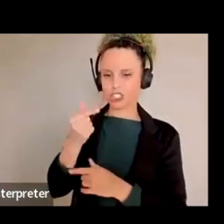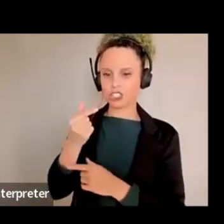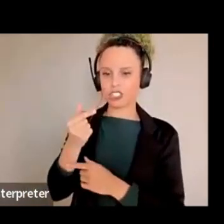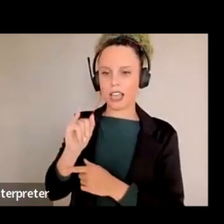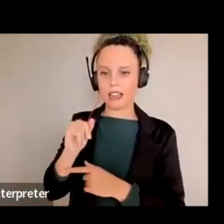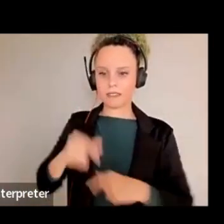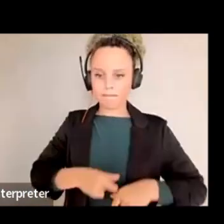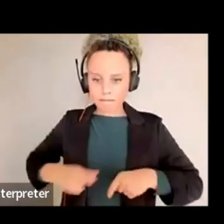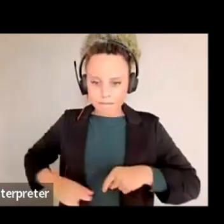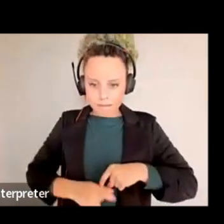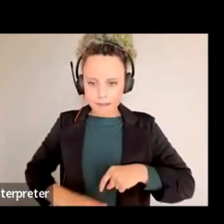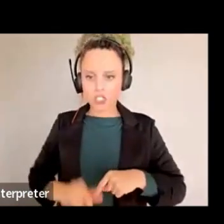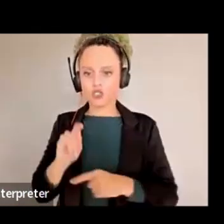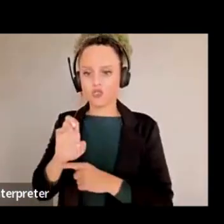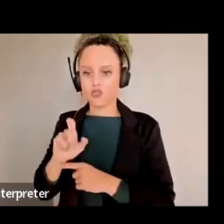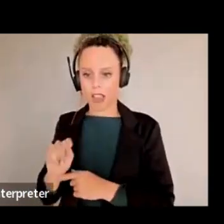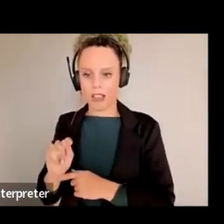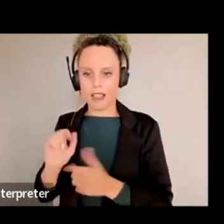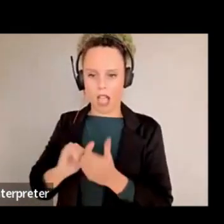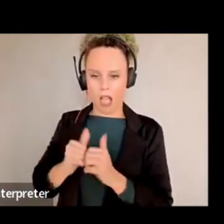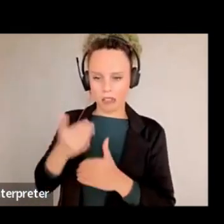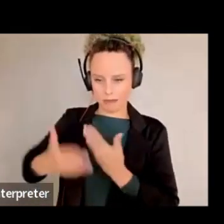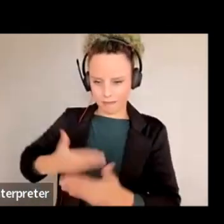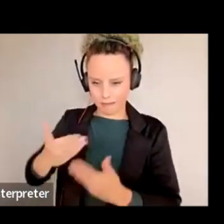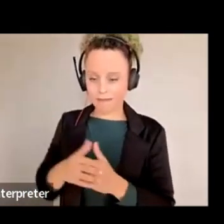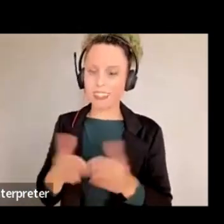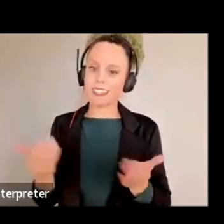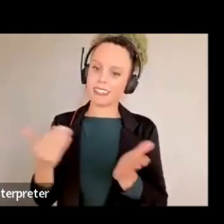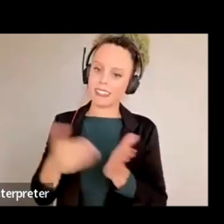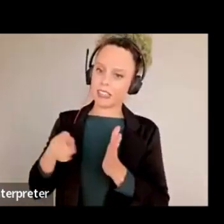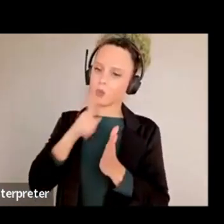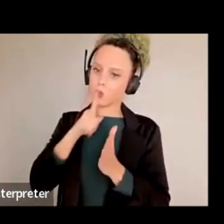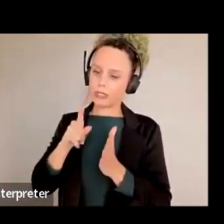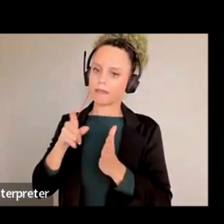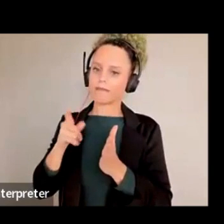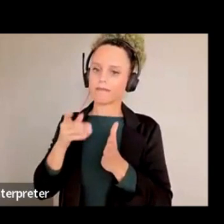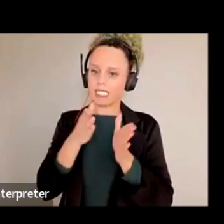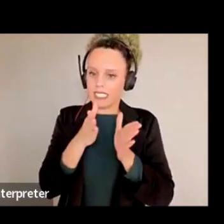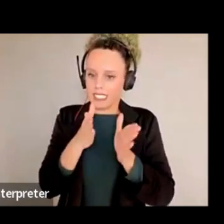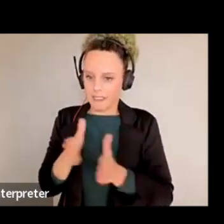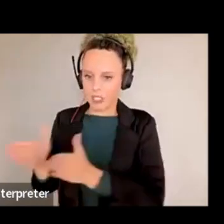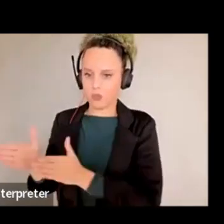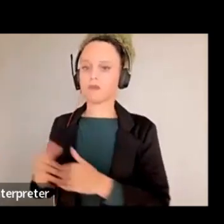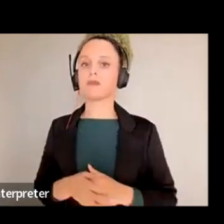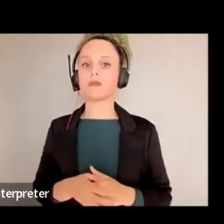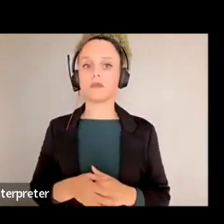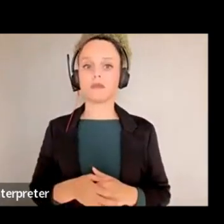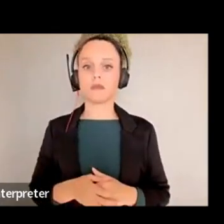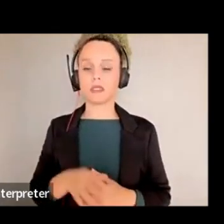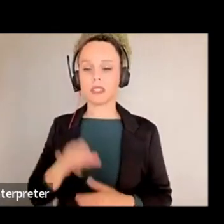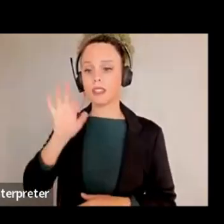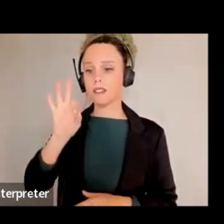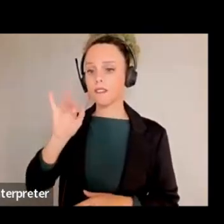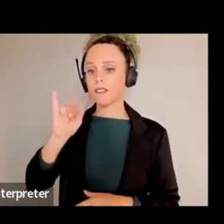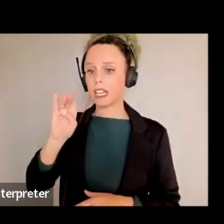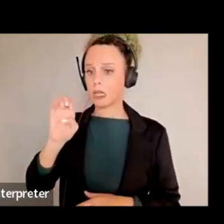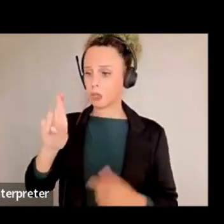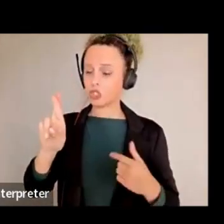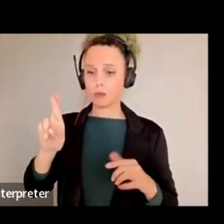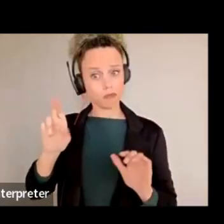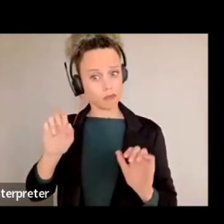encourage fiber most of the time, depending on how a person's GI tract works. Again, this is all very